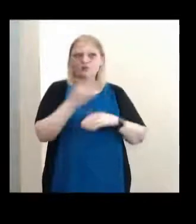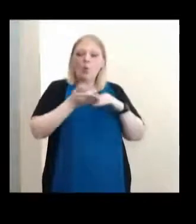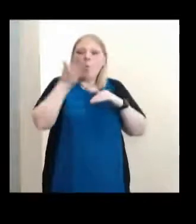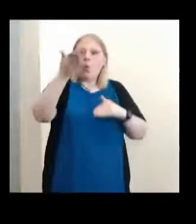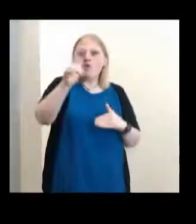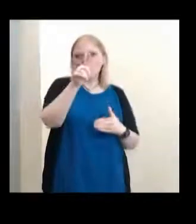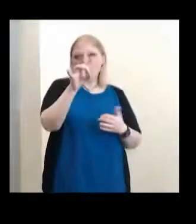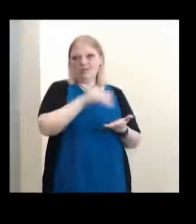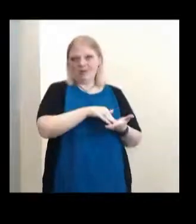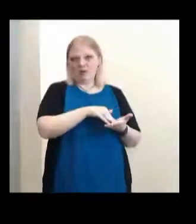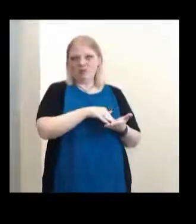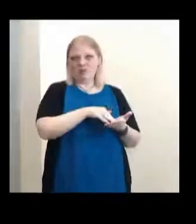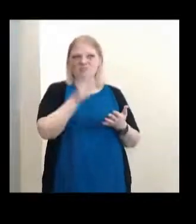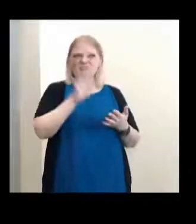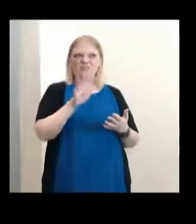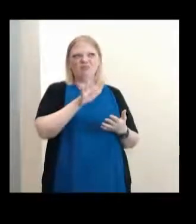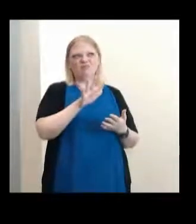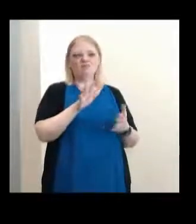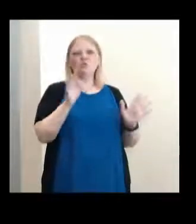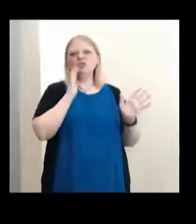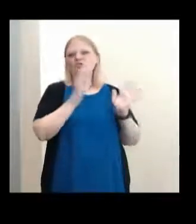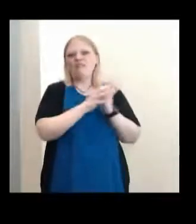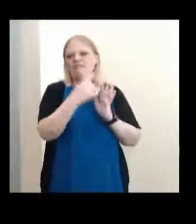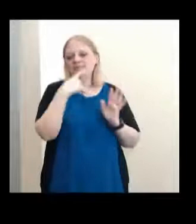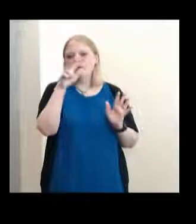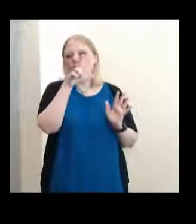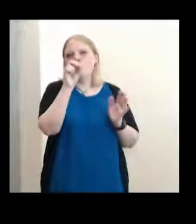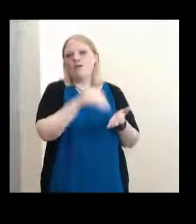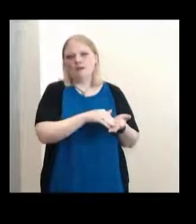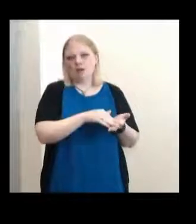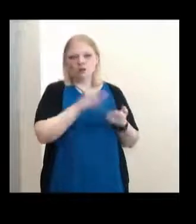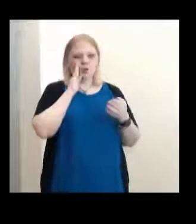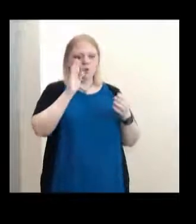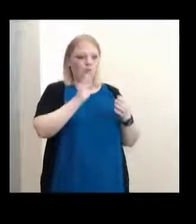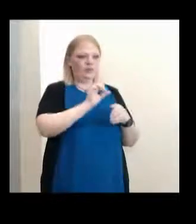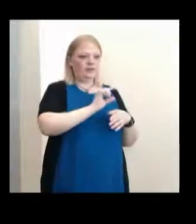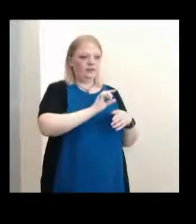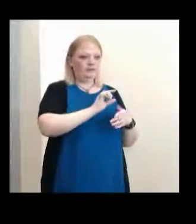28,000, basically around 30,000 doses will be distributed to